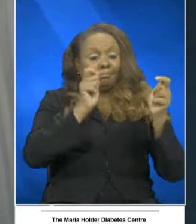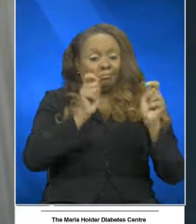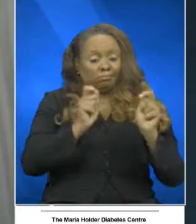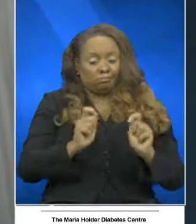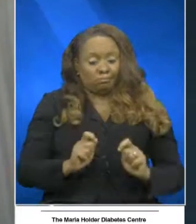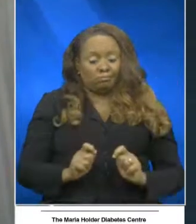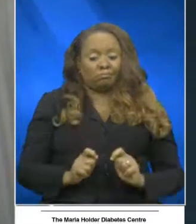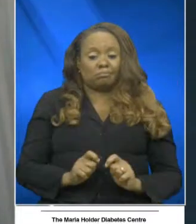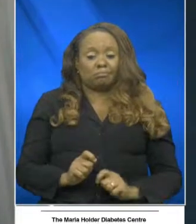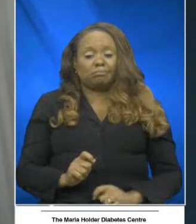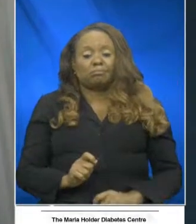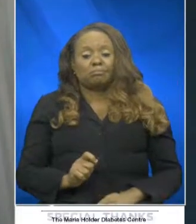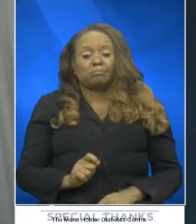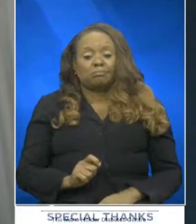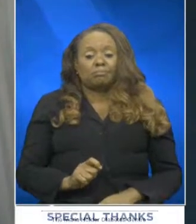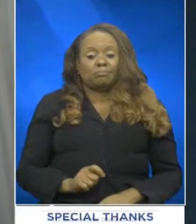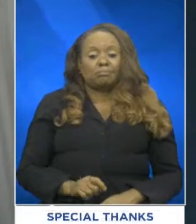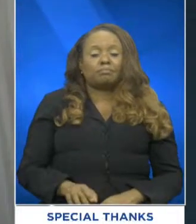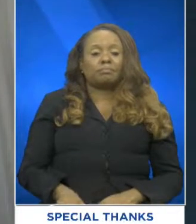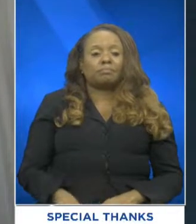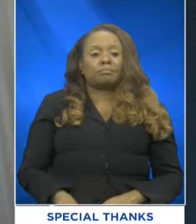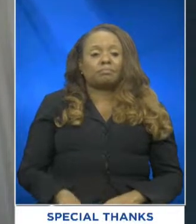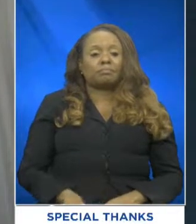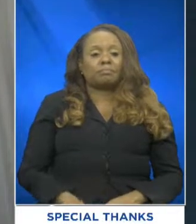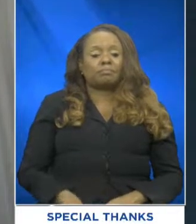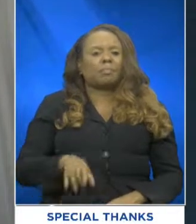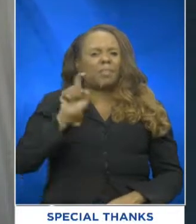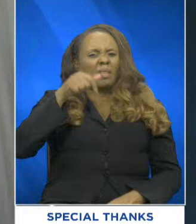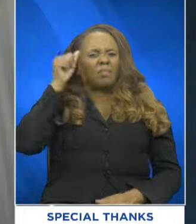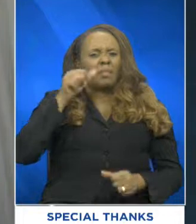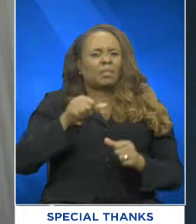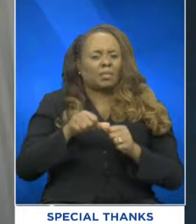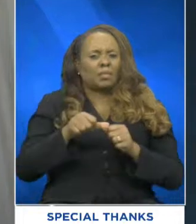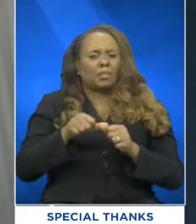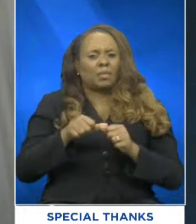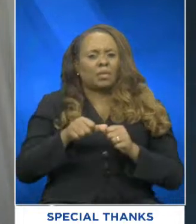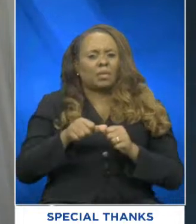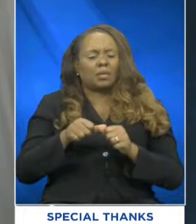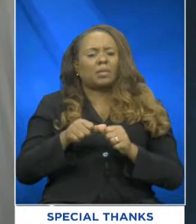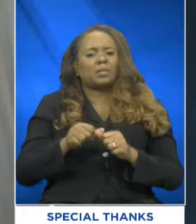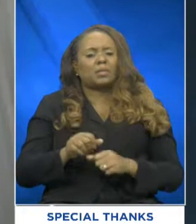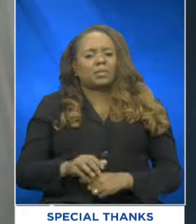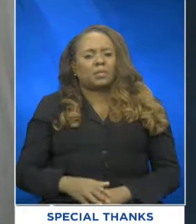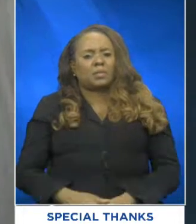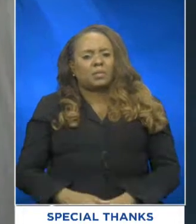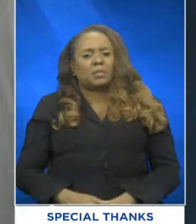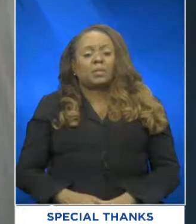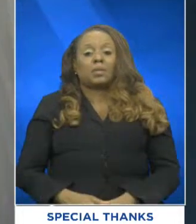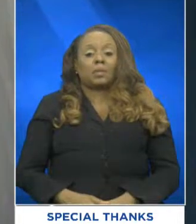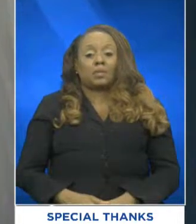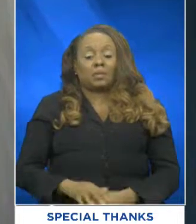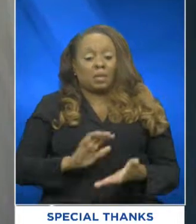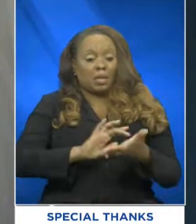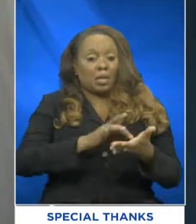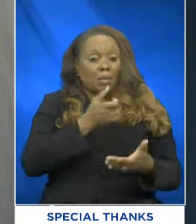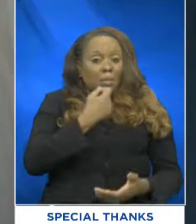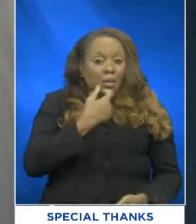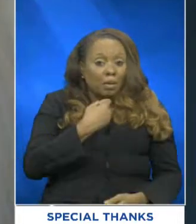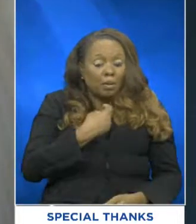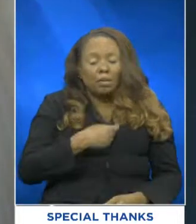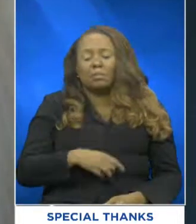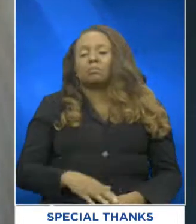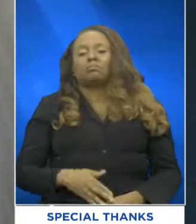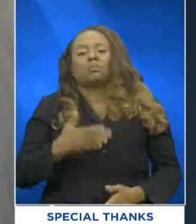on the telephone, we also have to bear in mind that they work hand in hand with other things. So diet has to be included in this for